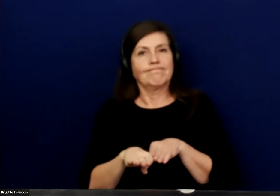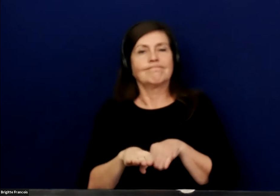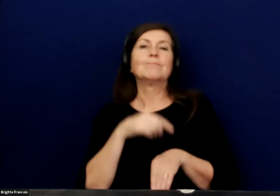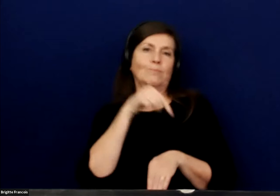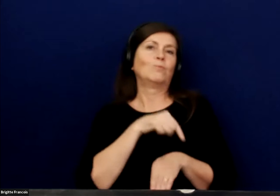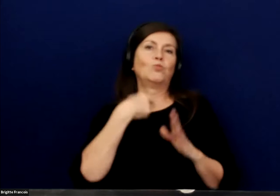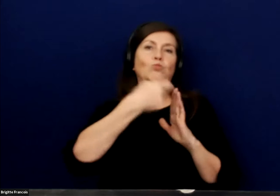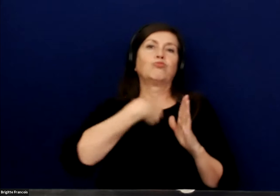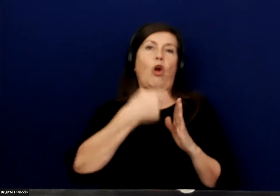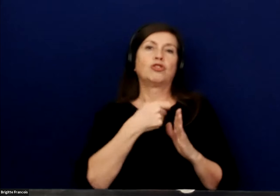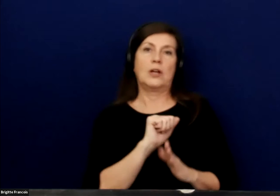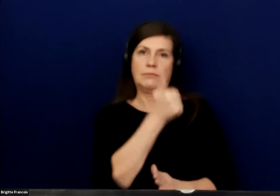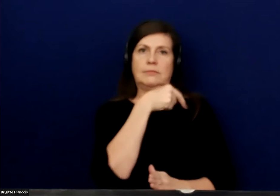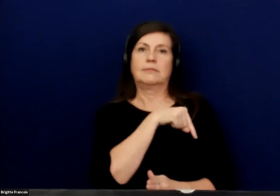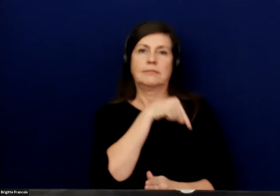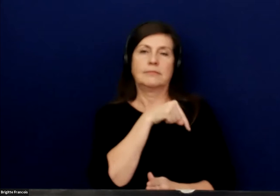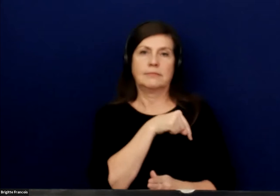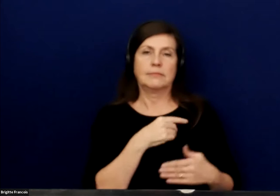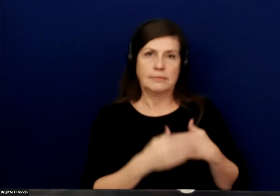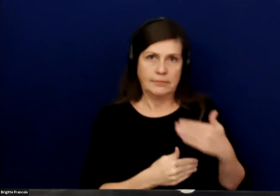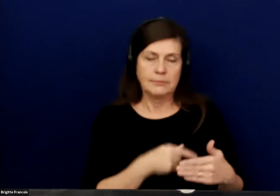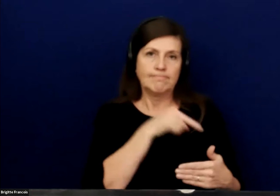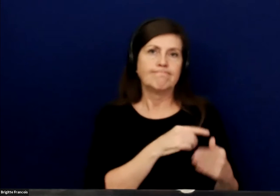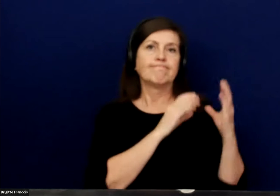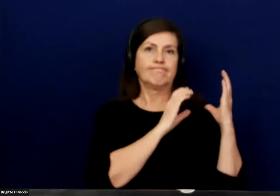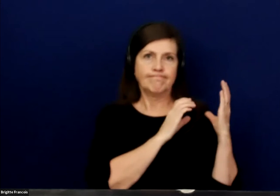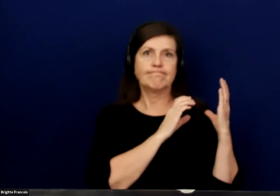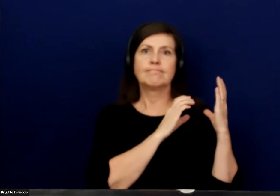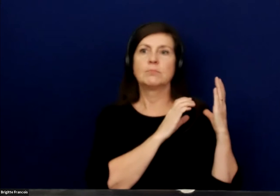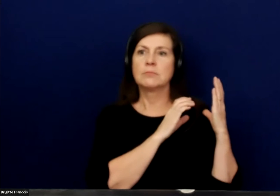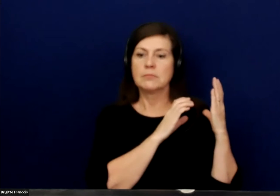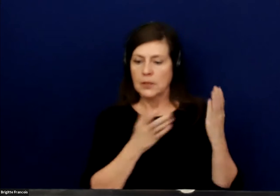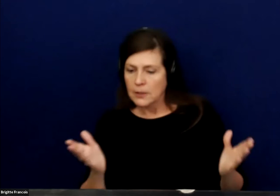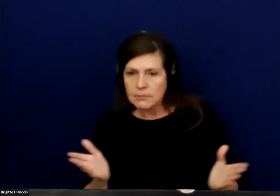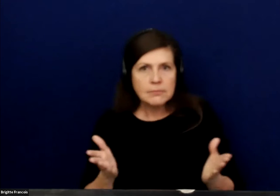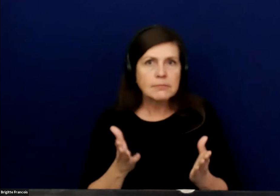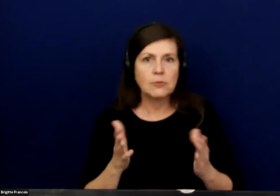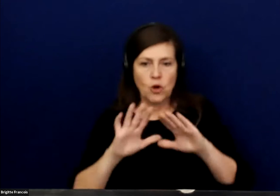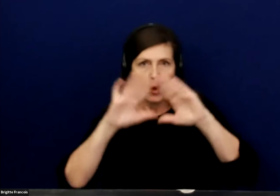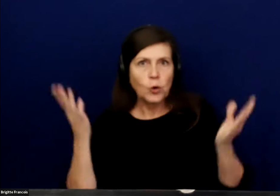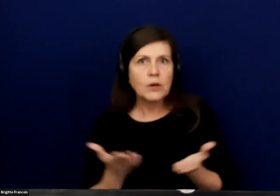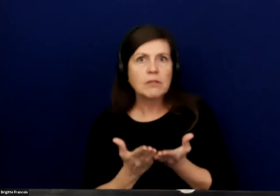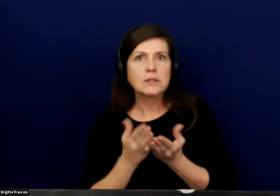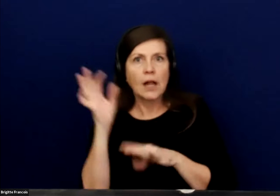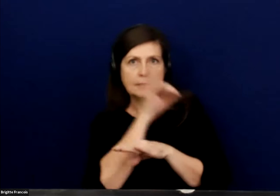has money for a lot of projects, and they are responsible to ensure that universal design is key. Just to